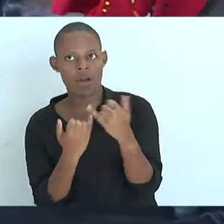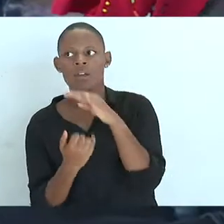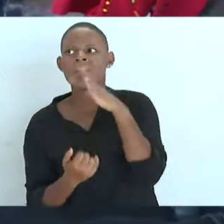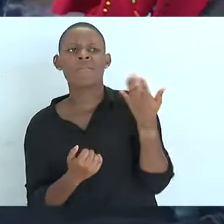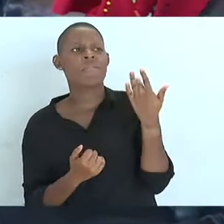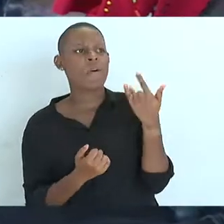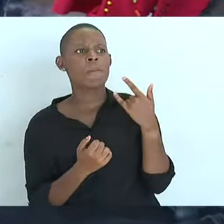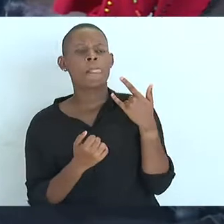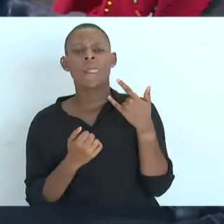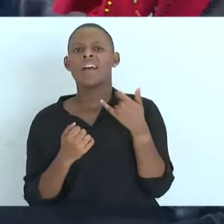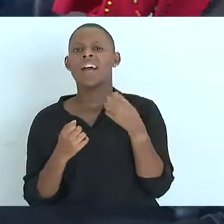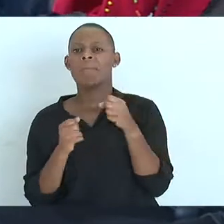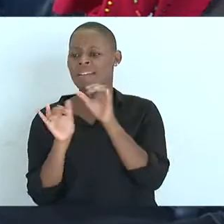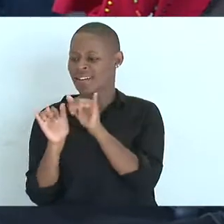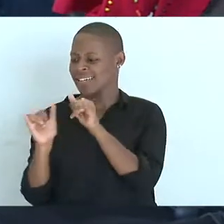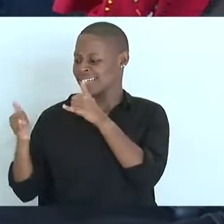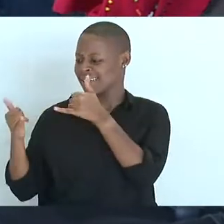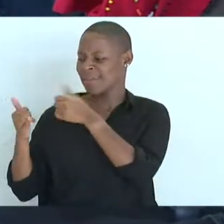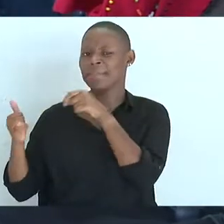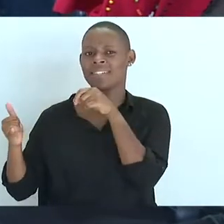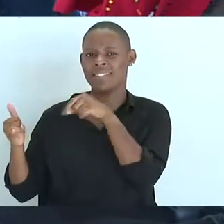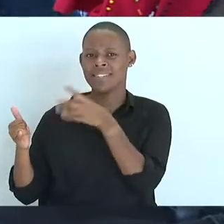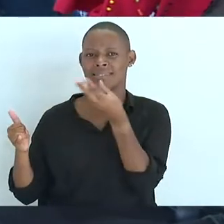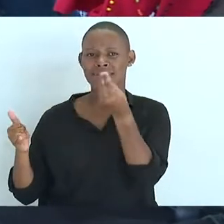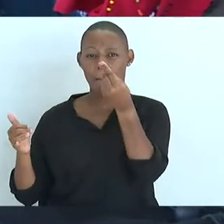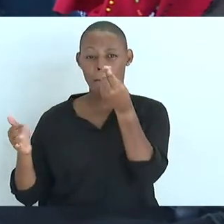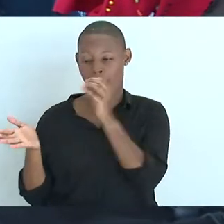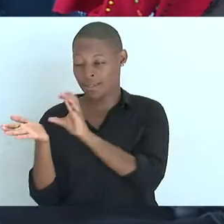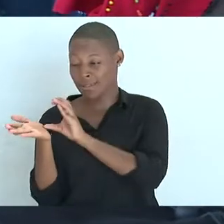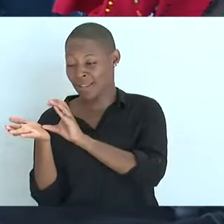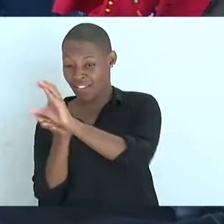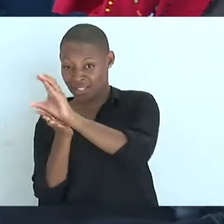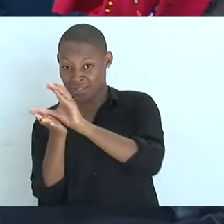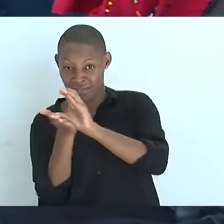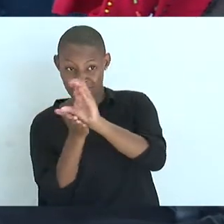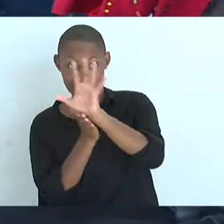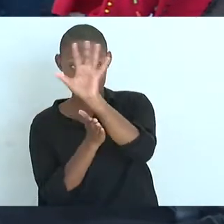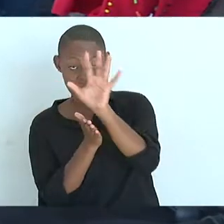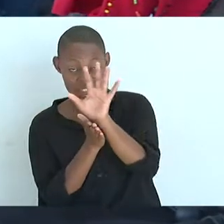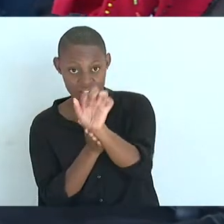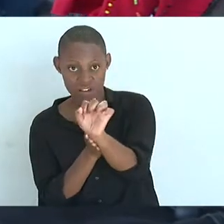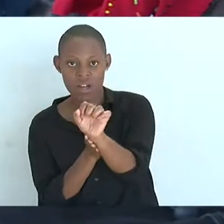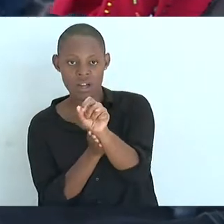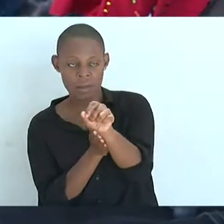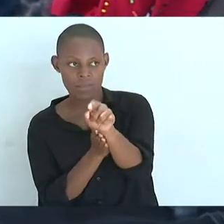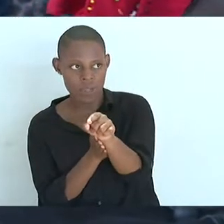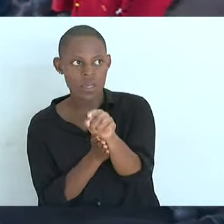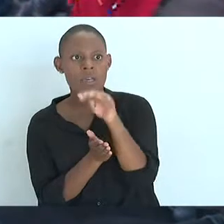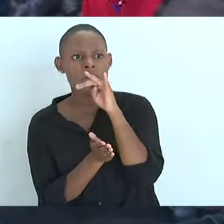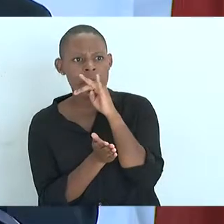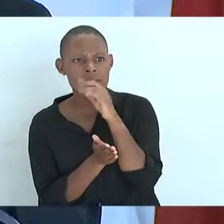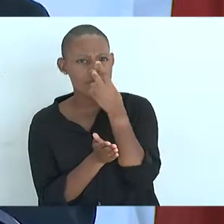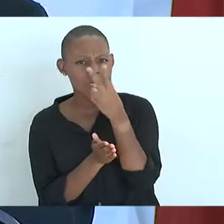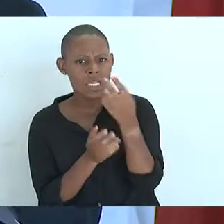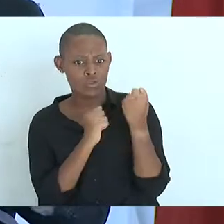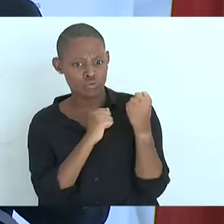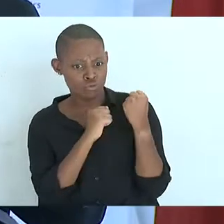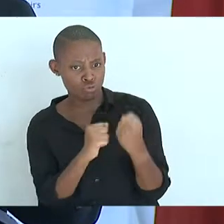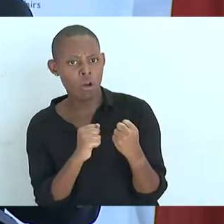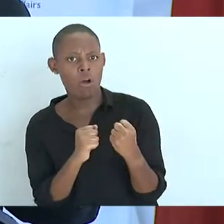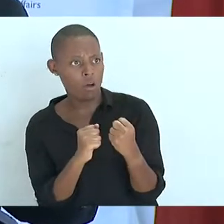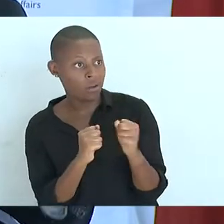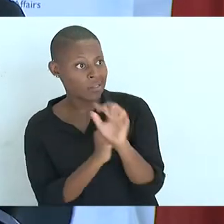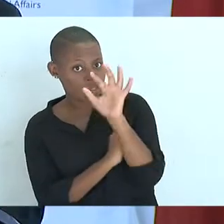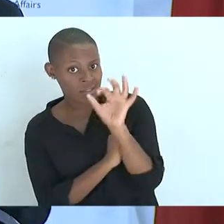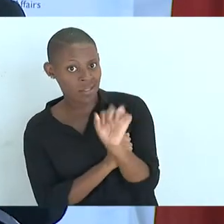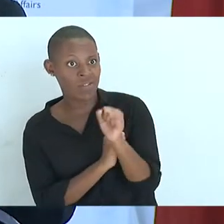And all of them are saying they are inspired and encouraged by what we call the resilience of South Africans. We refuse to be down.